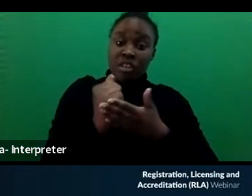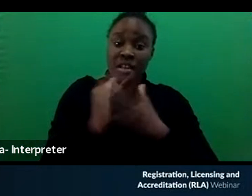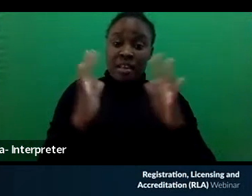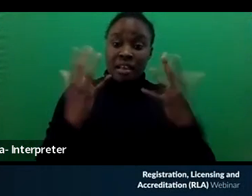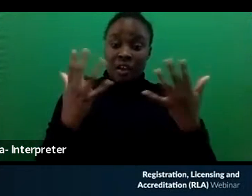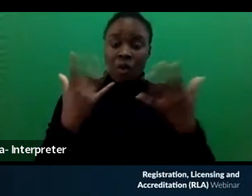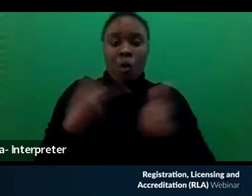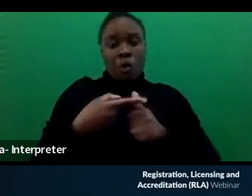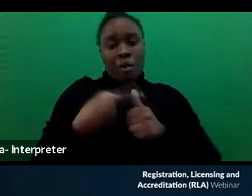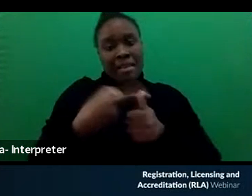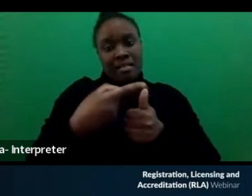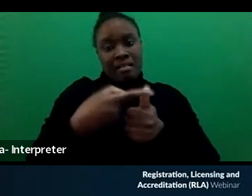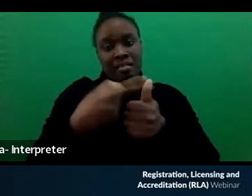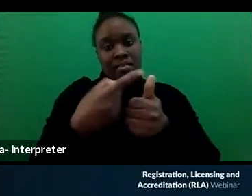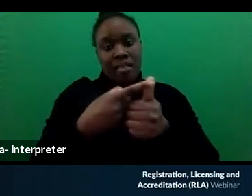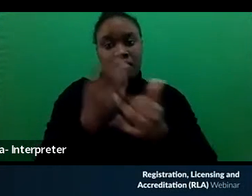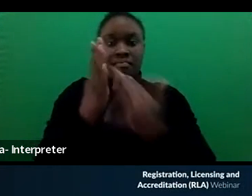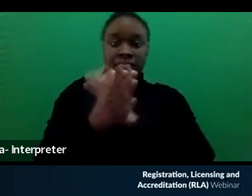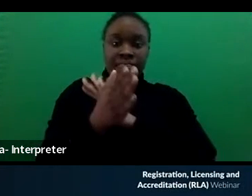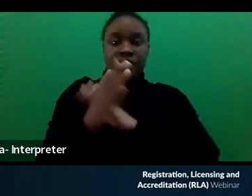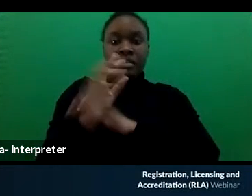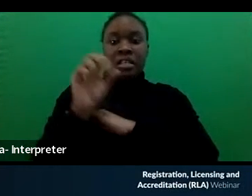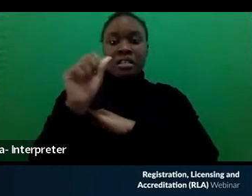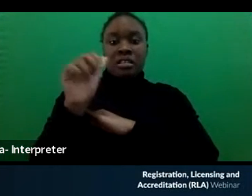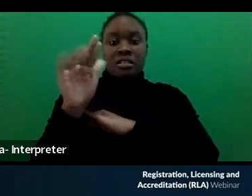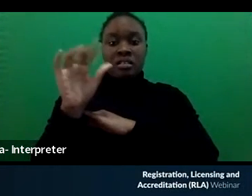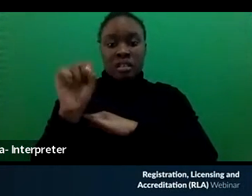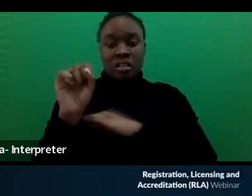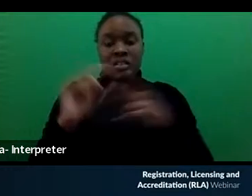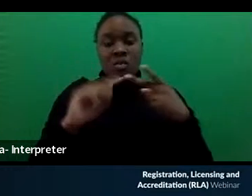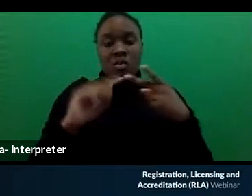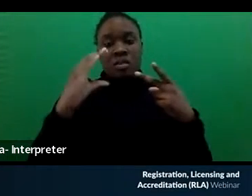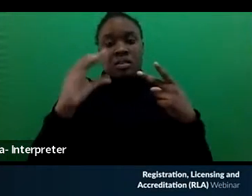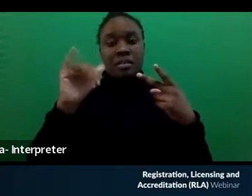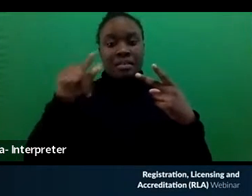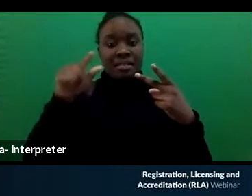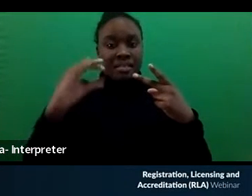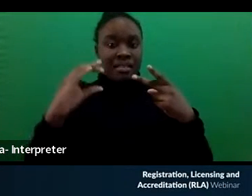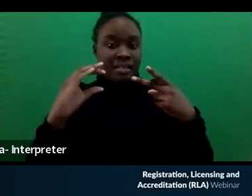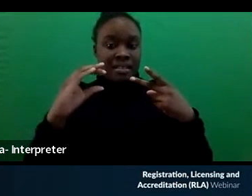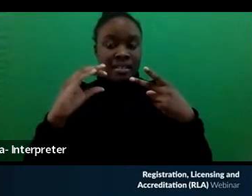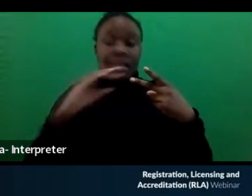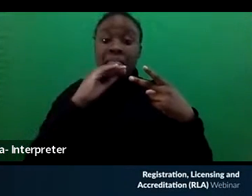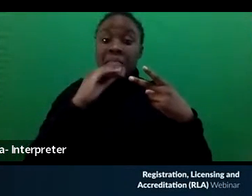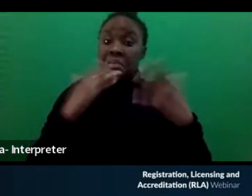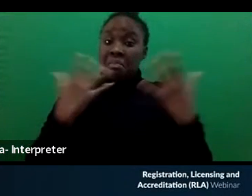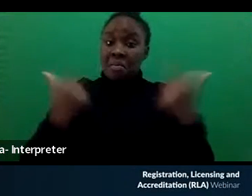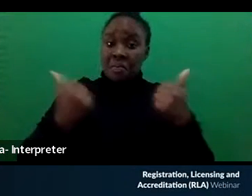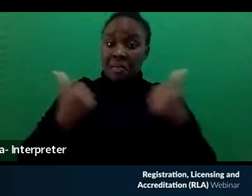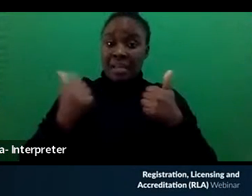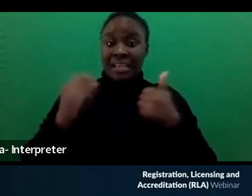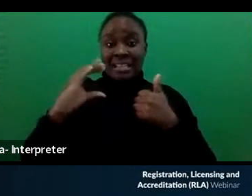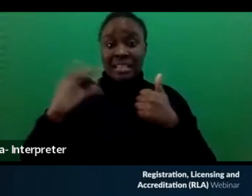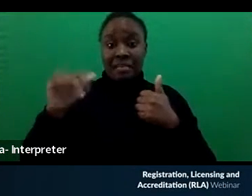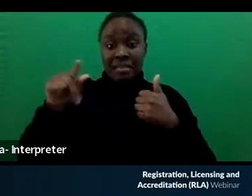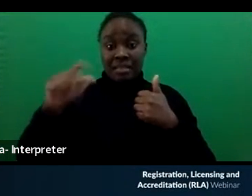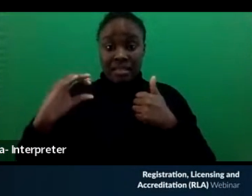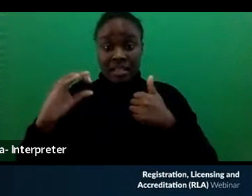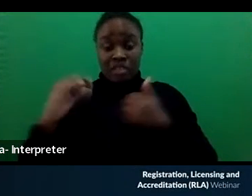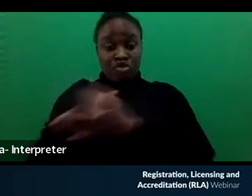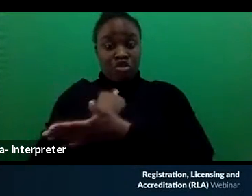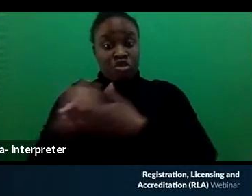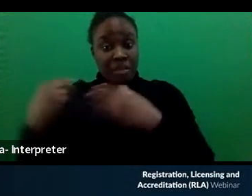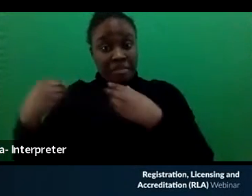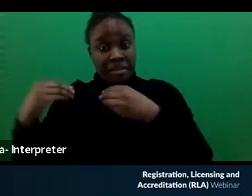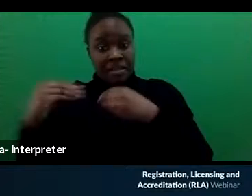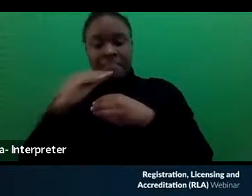automatically through SARS and CIPC interface. So when you register a company already at CIPC, you will be given